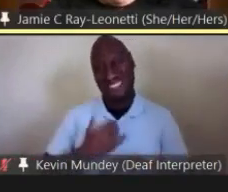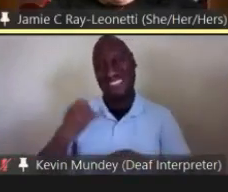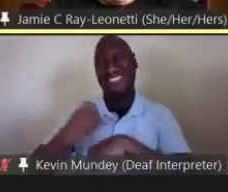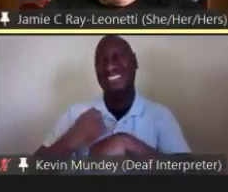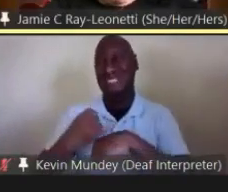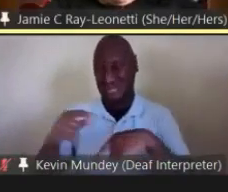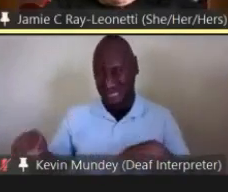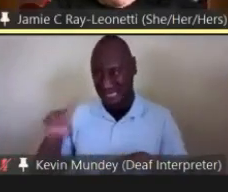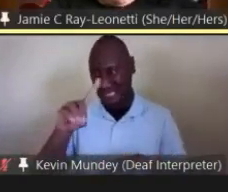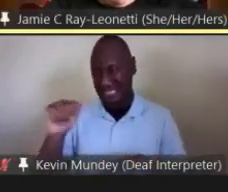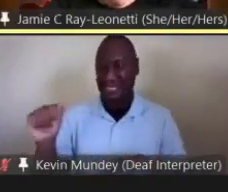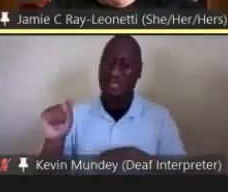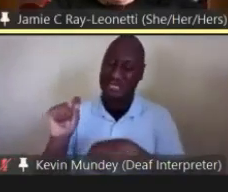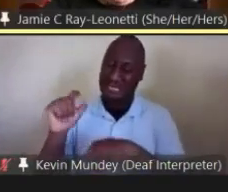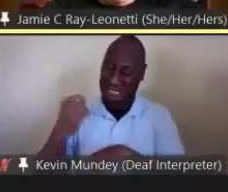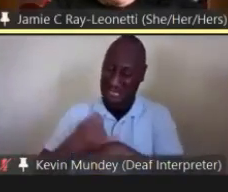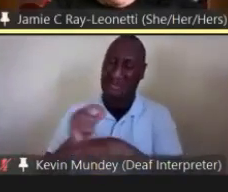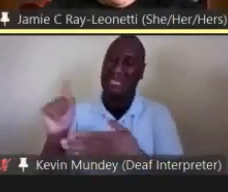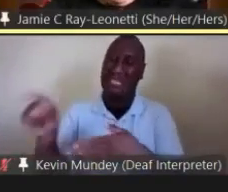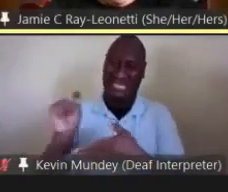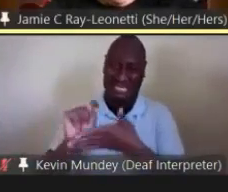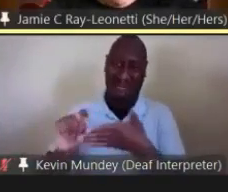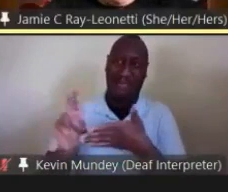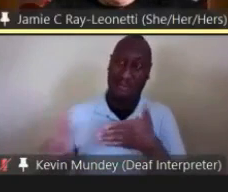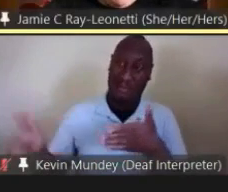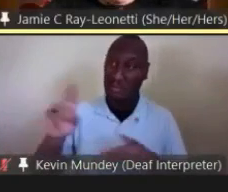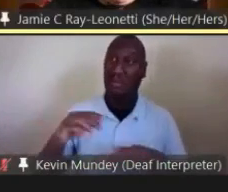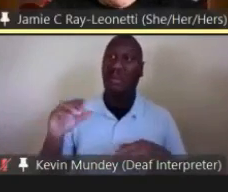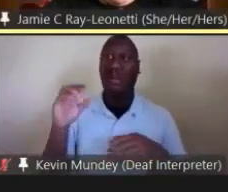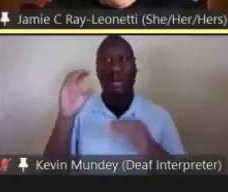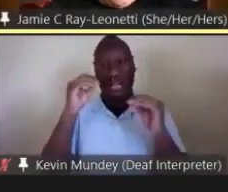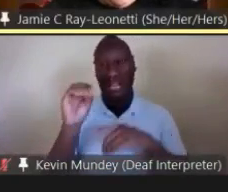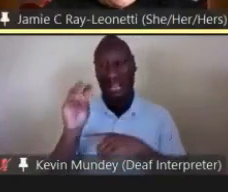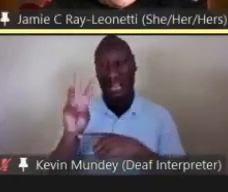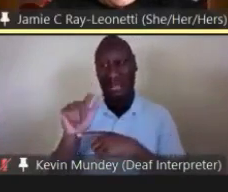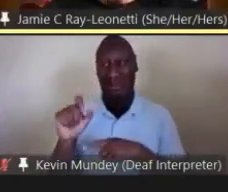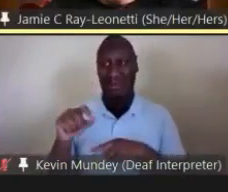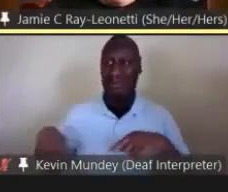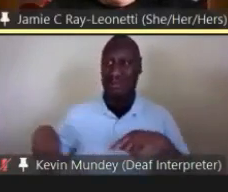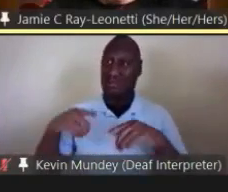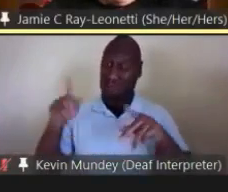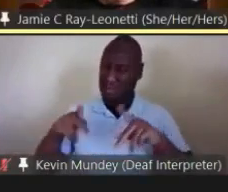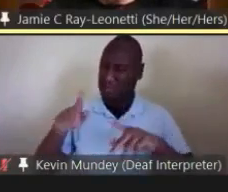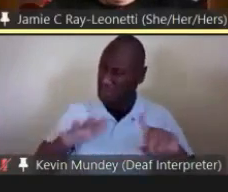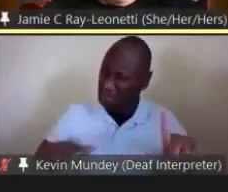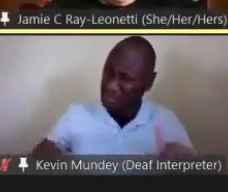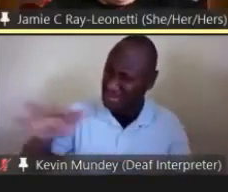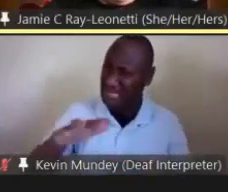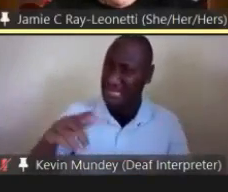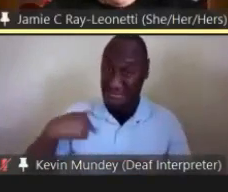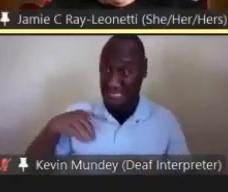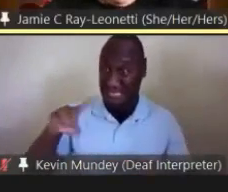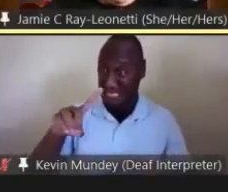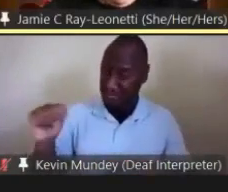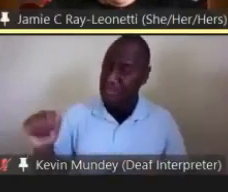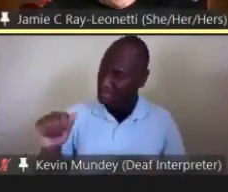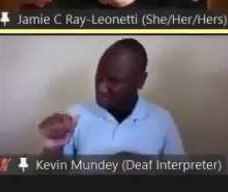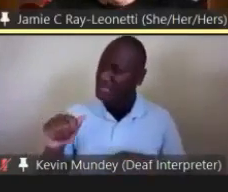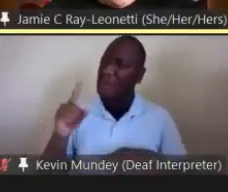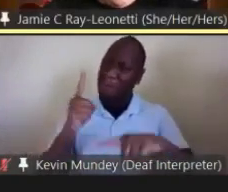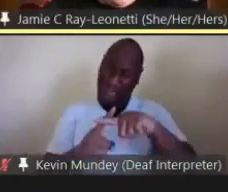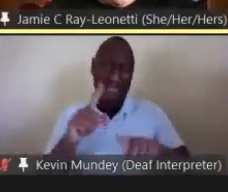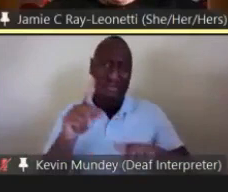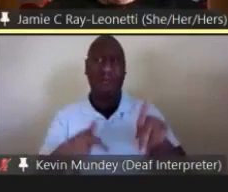Owl works with people of all disabilities across Pennsylvania, as well as people in Pennsylvania who